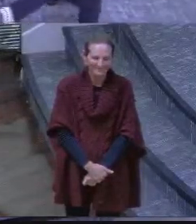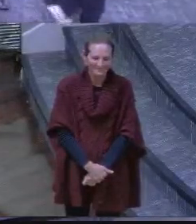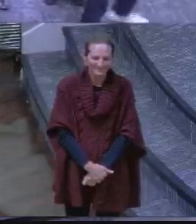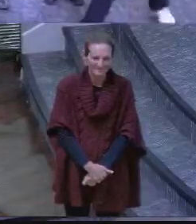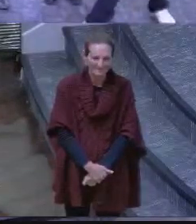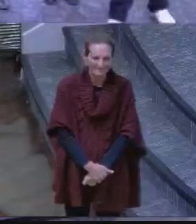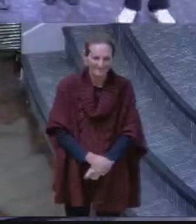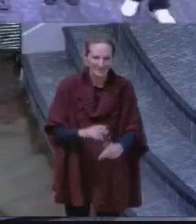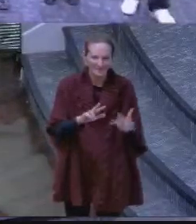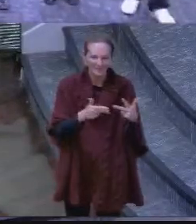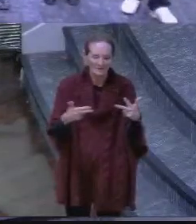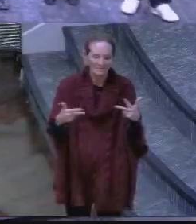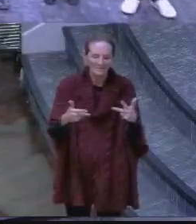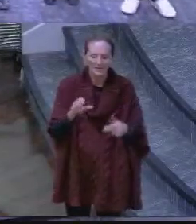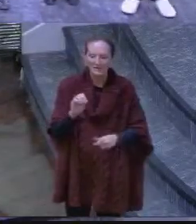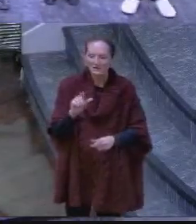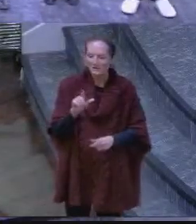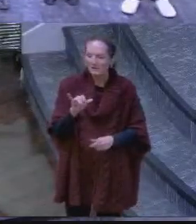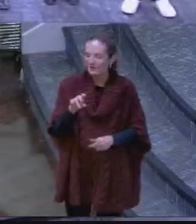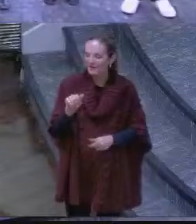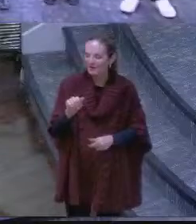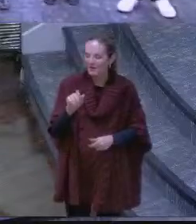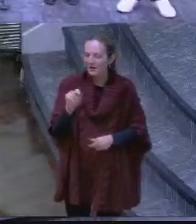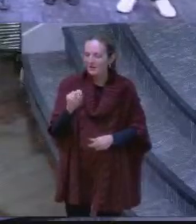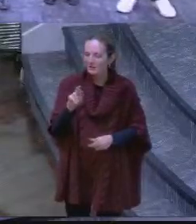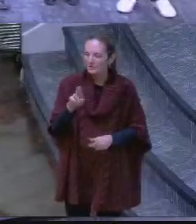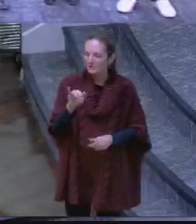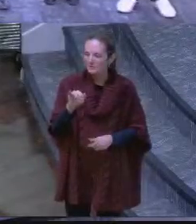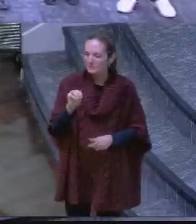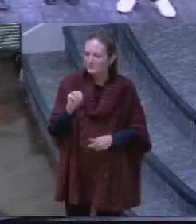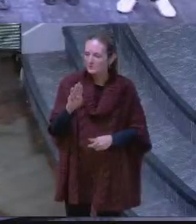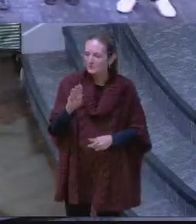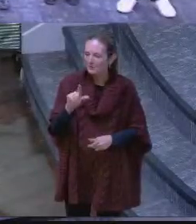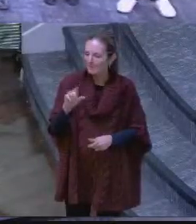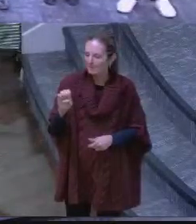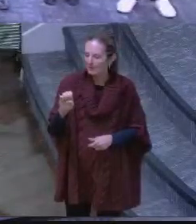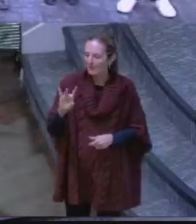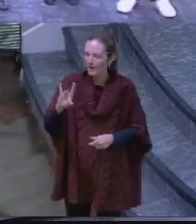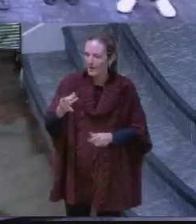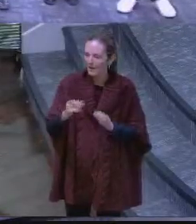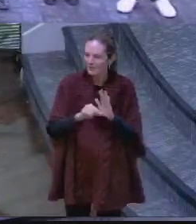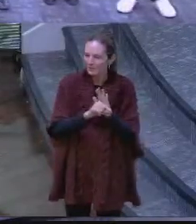Third place, Olivia Tremble, 8th grade, Clark Middle School.